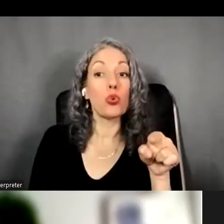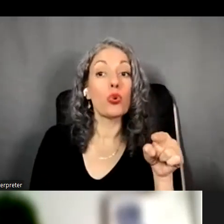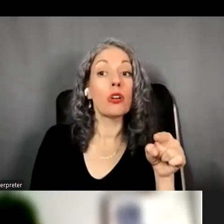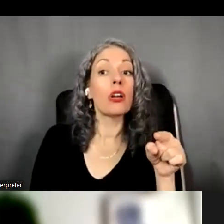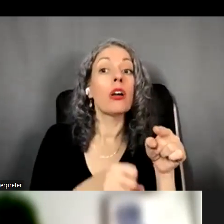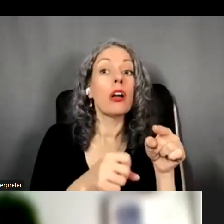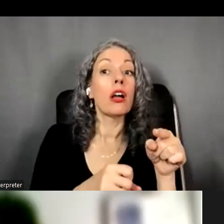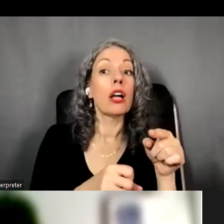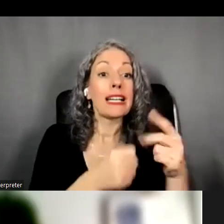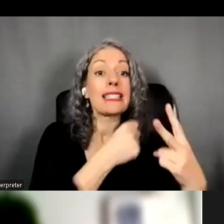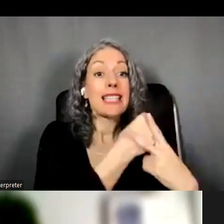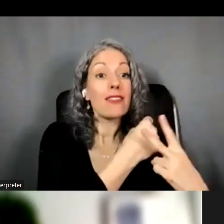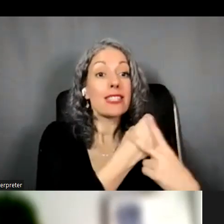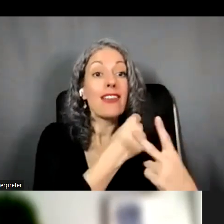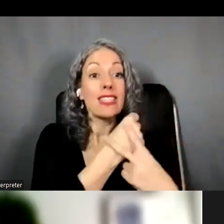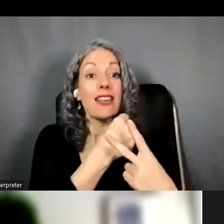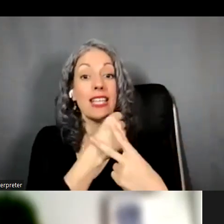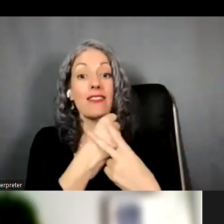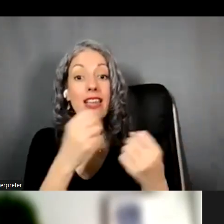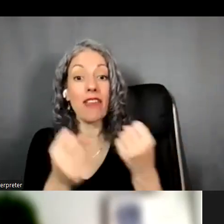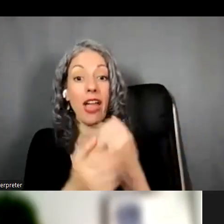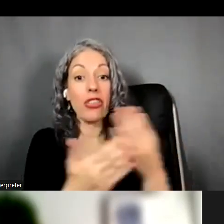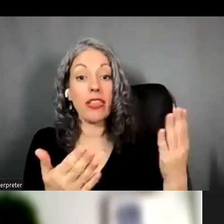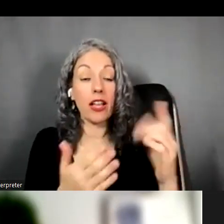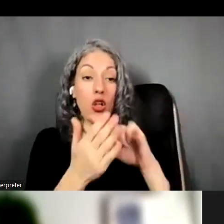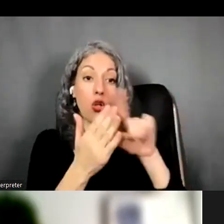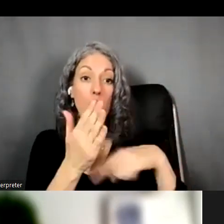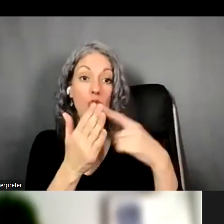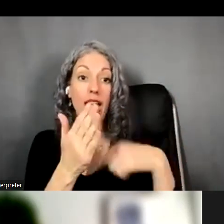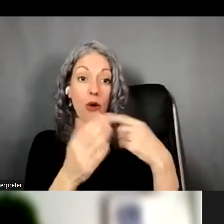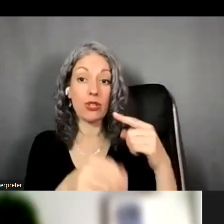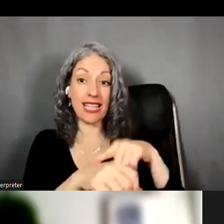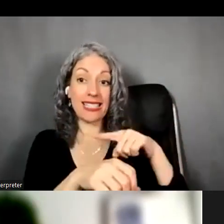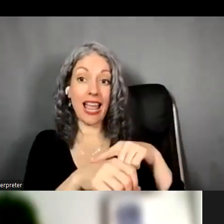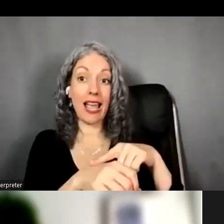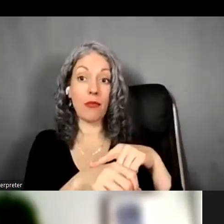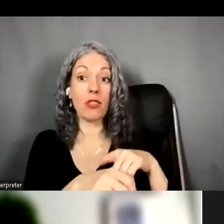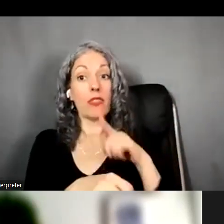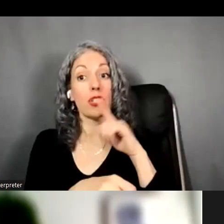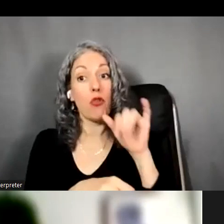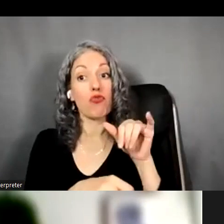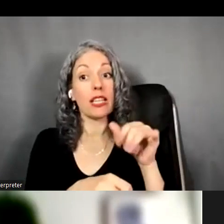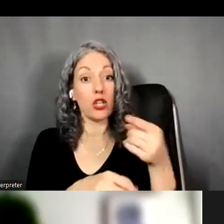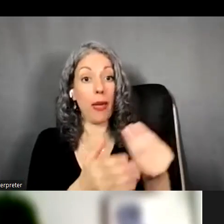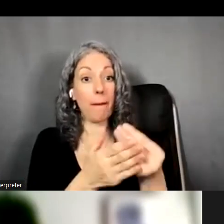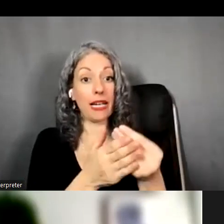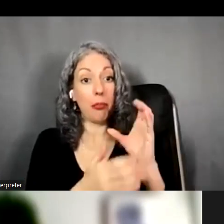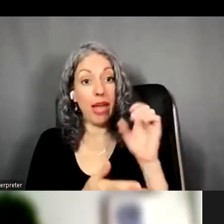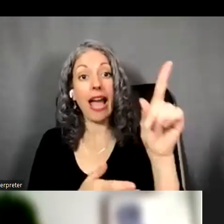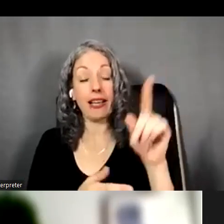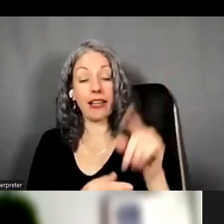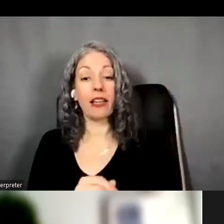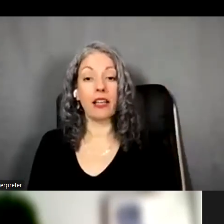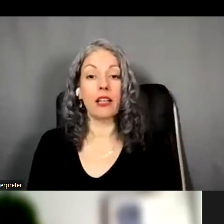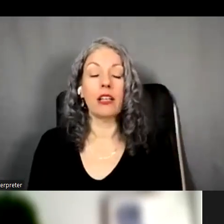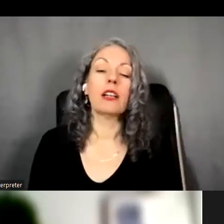of those costs. And those hours or whatever the time, because that is potentially reimbursable. Right. Thank